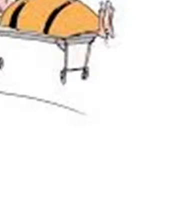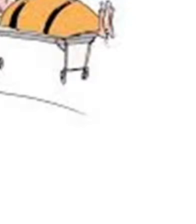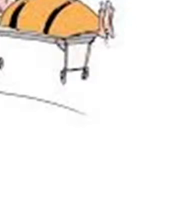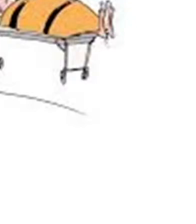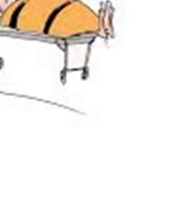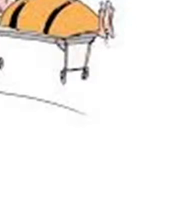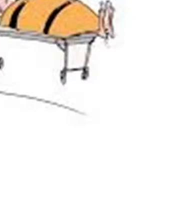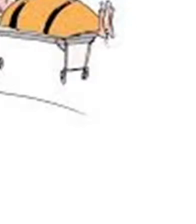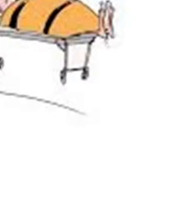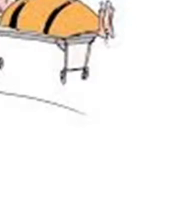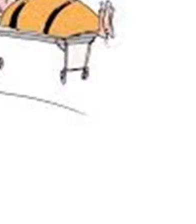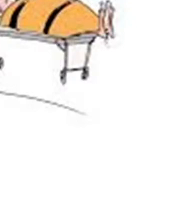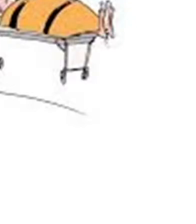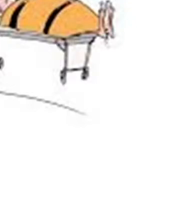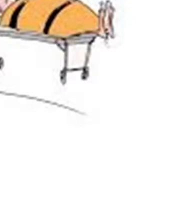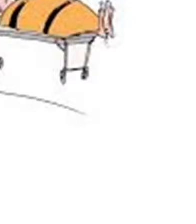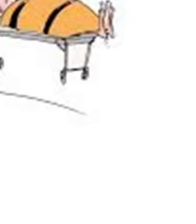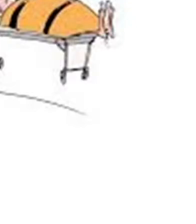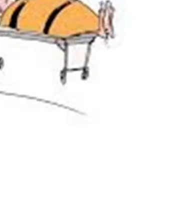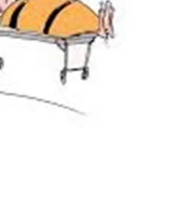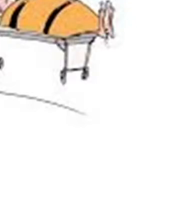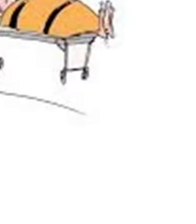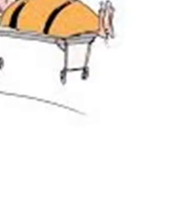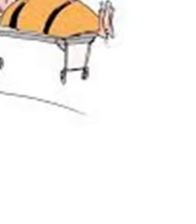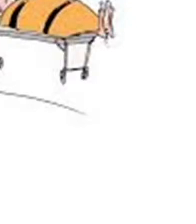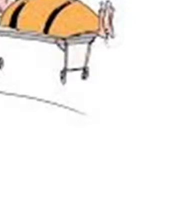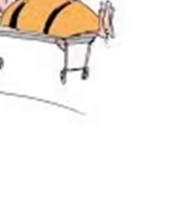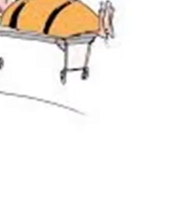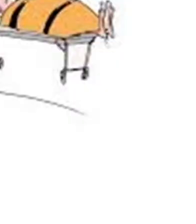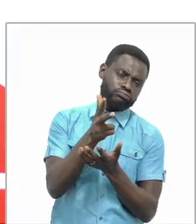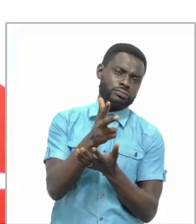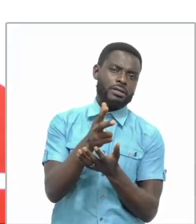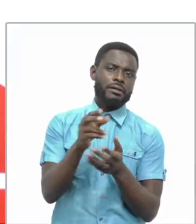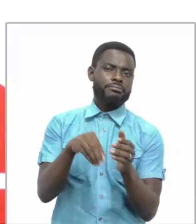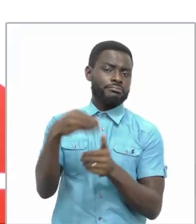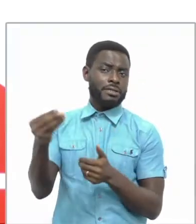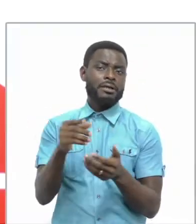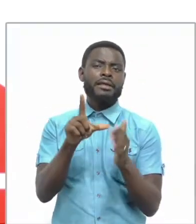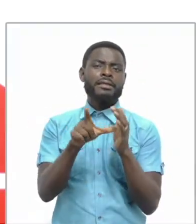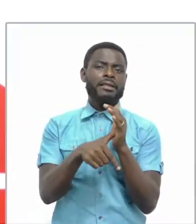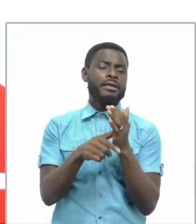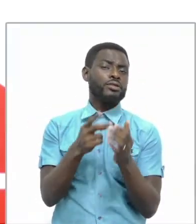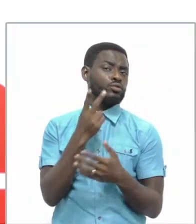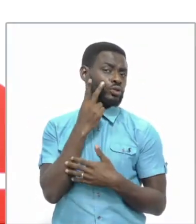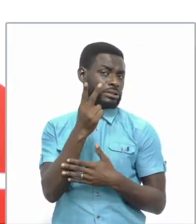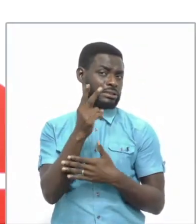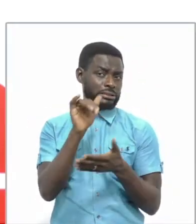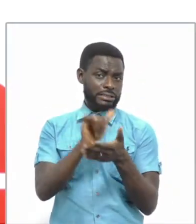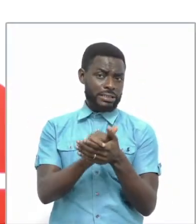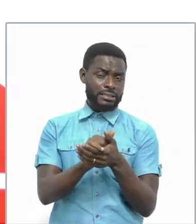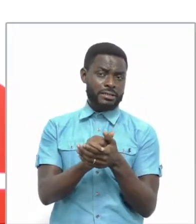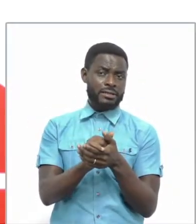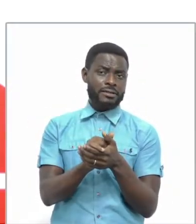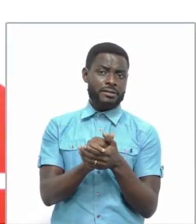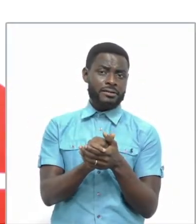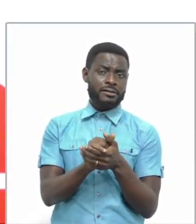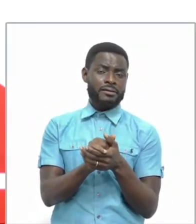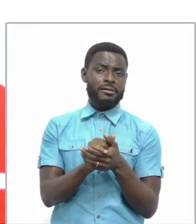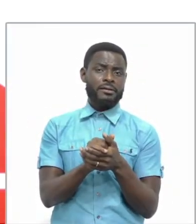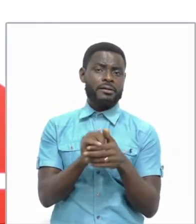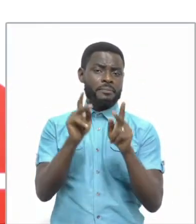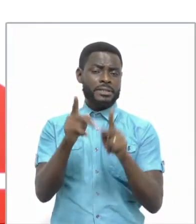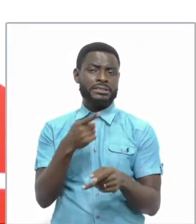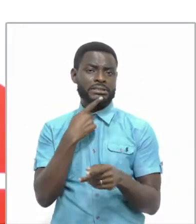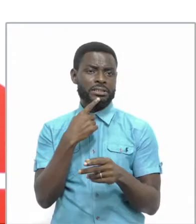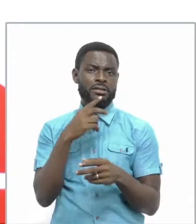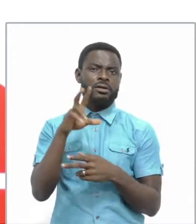out of the ambulance that is speeding and taking you somewhere. And then you see that the person, or you hear that the person is